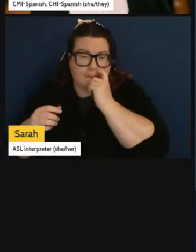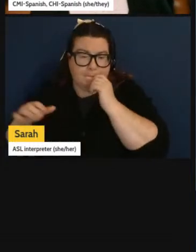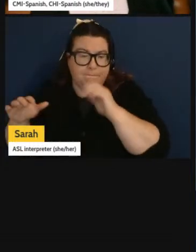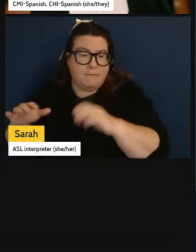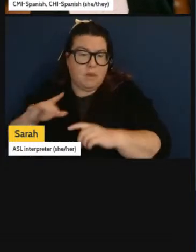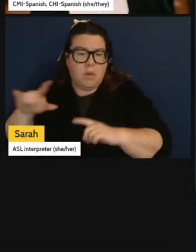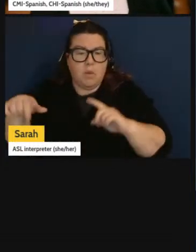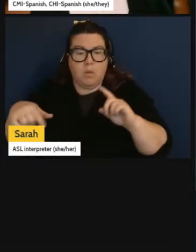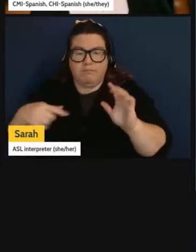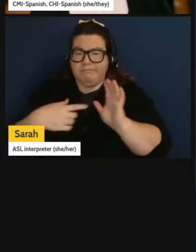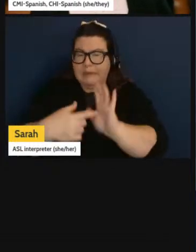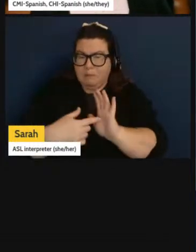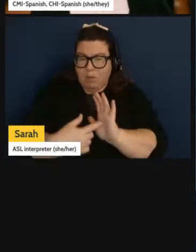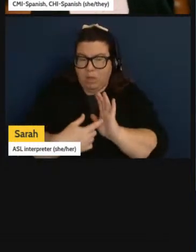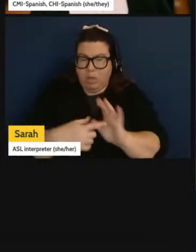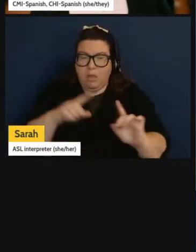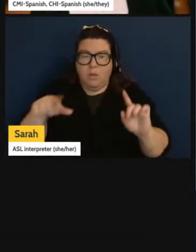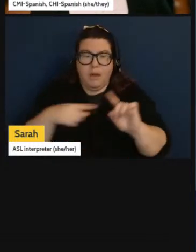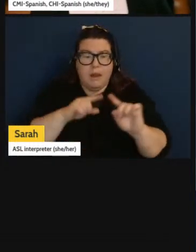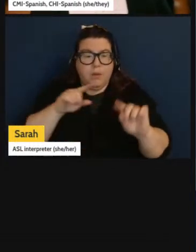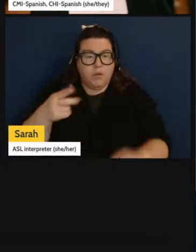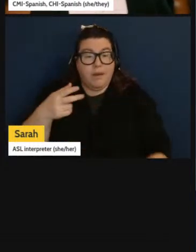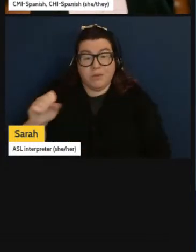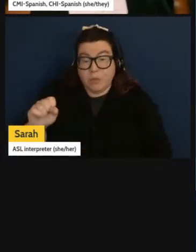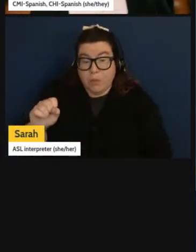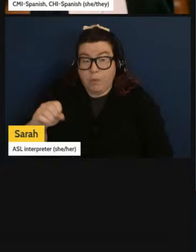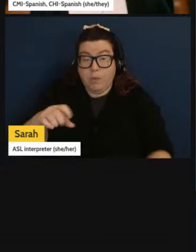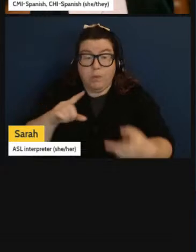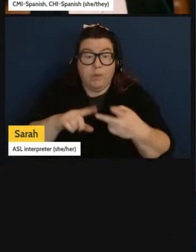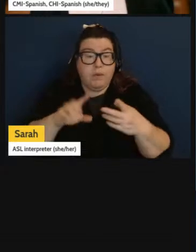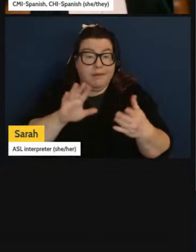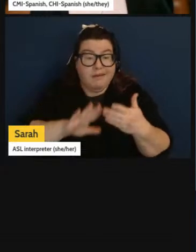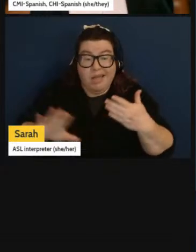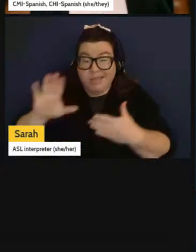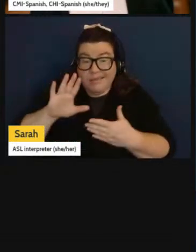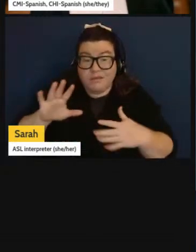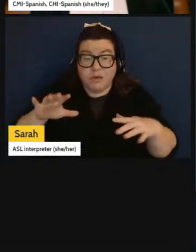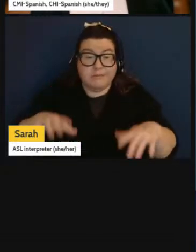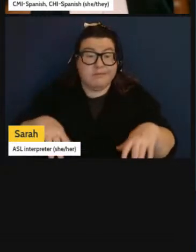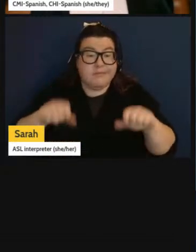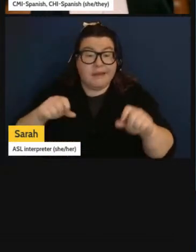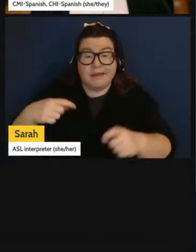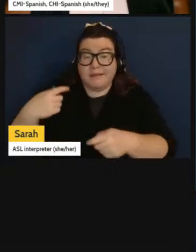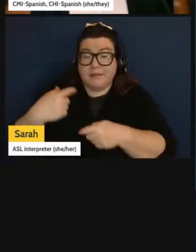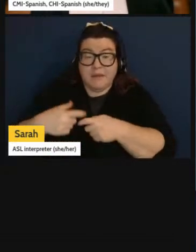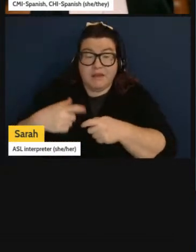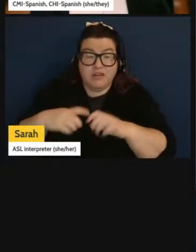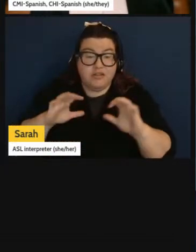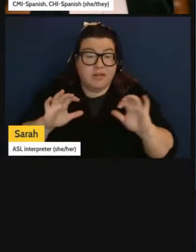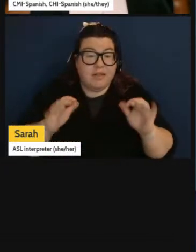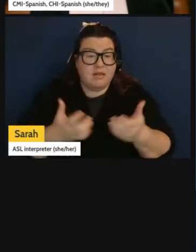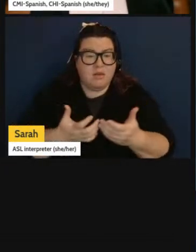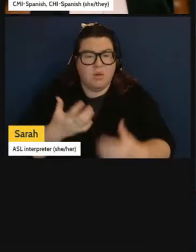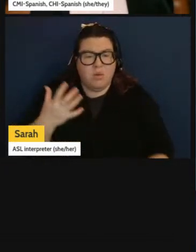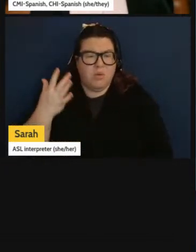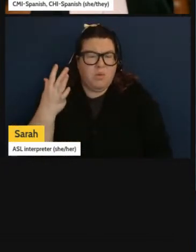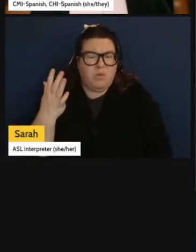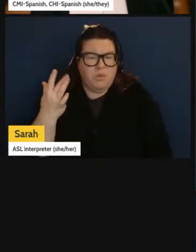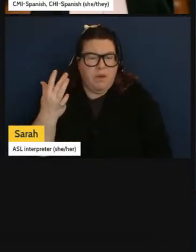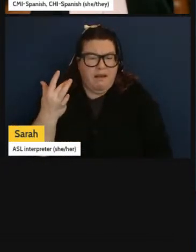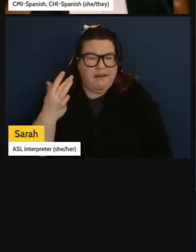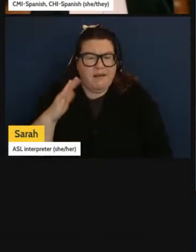went to high school and college and I was taking Spanish classes, why was it that all of